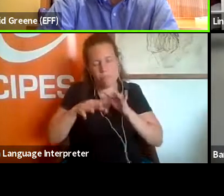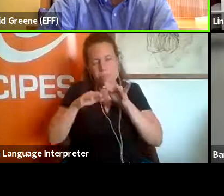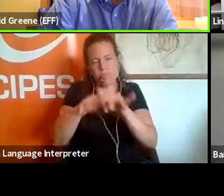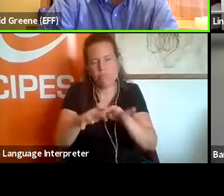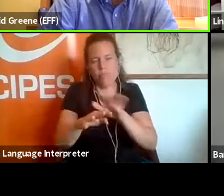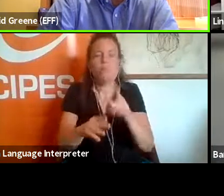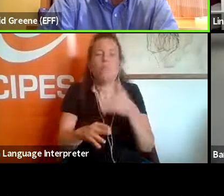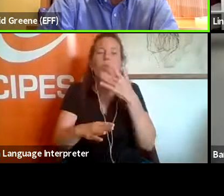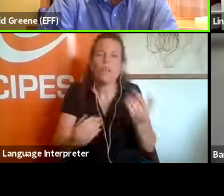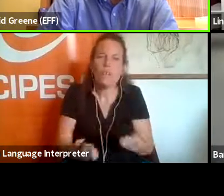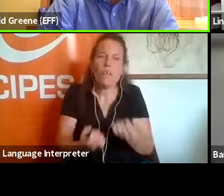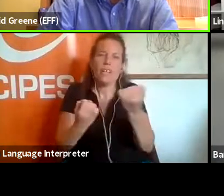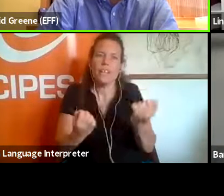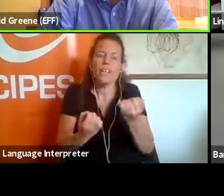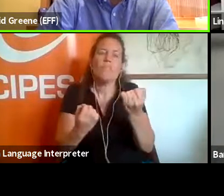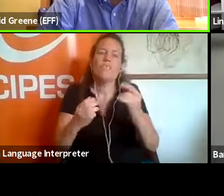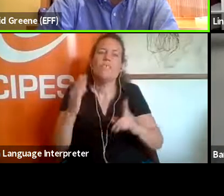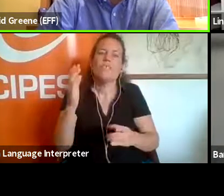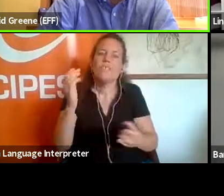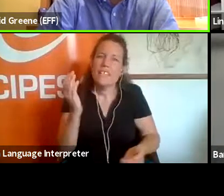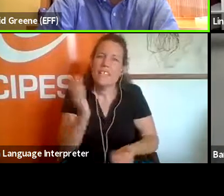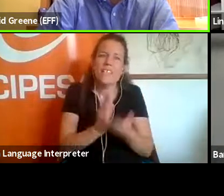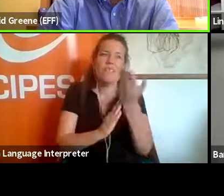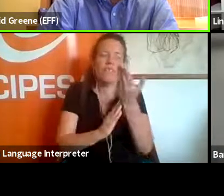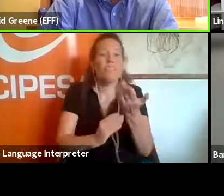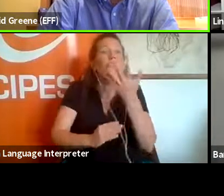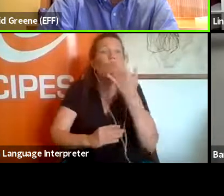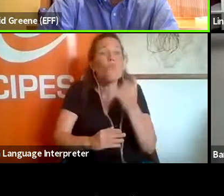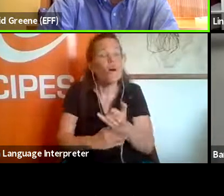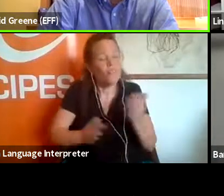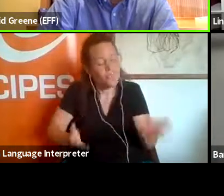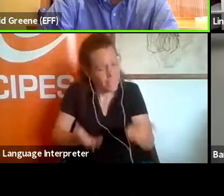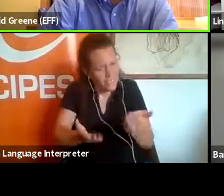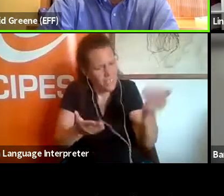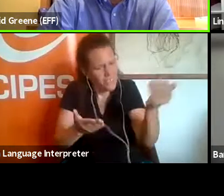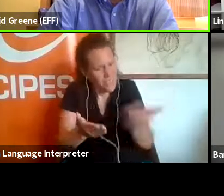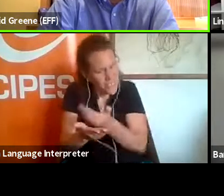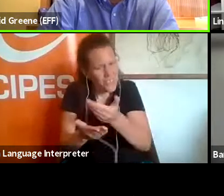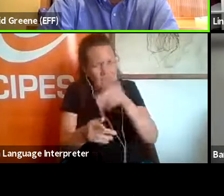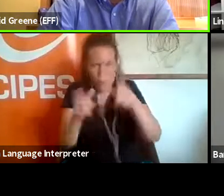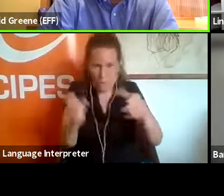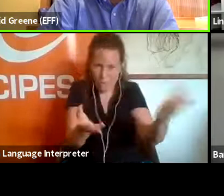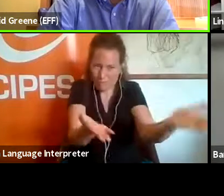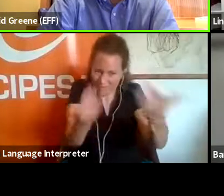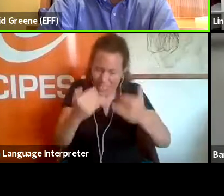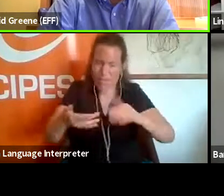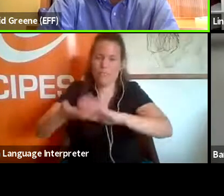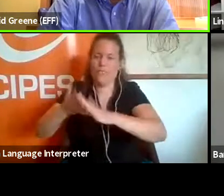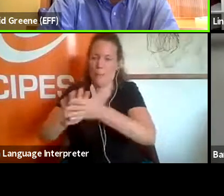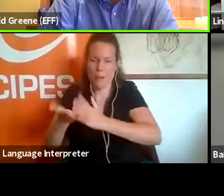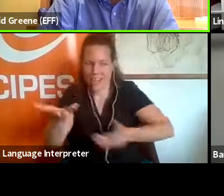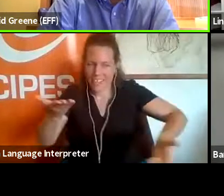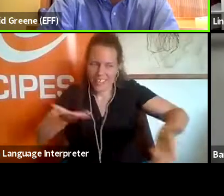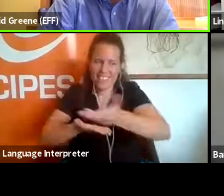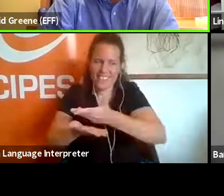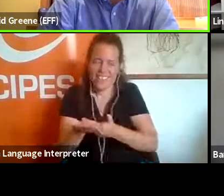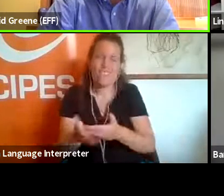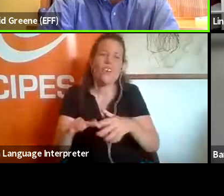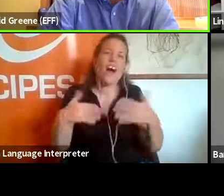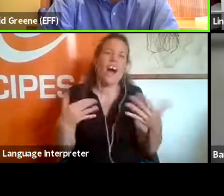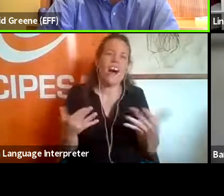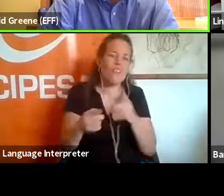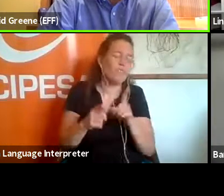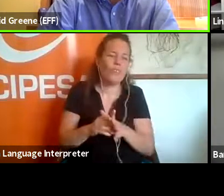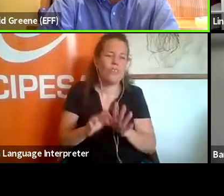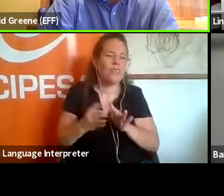encourage innovation, and you want to encourage new players to enter the market. So how do you do this in a way where you don't